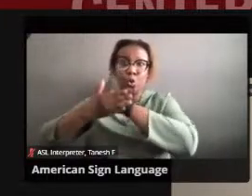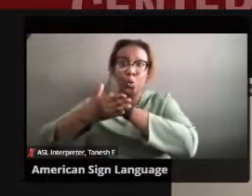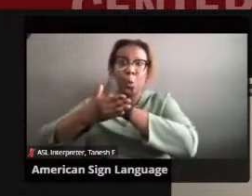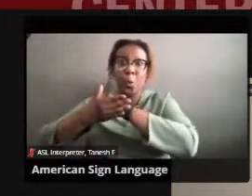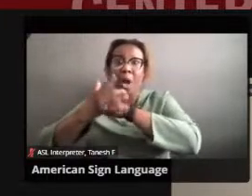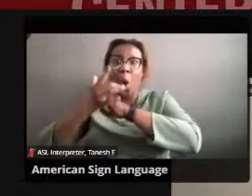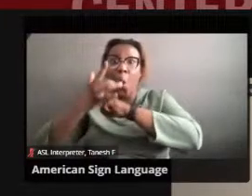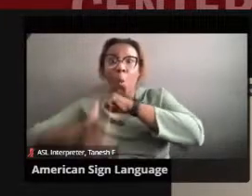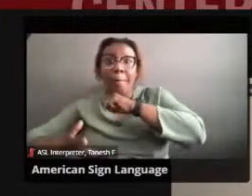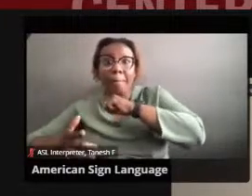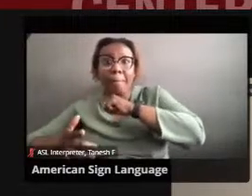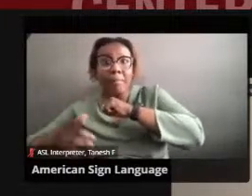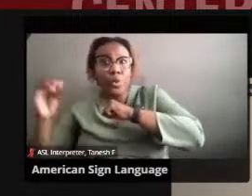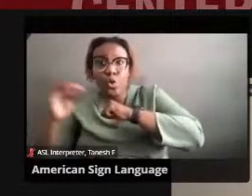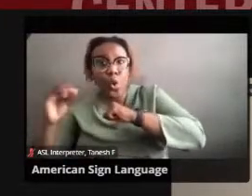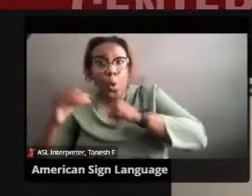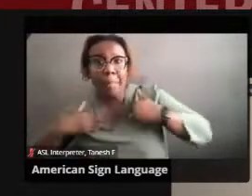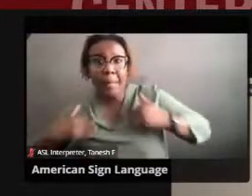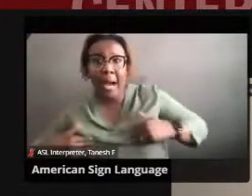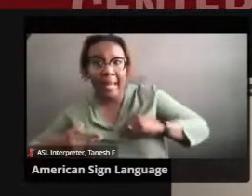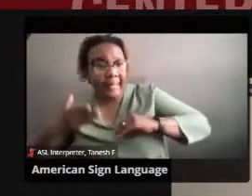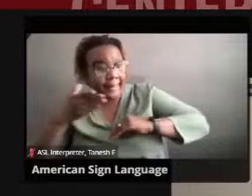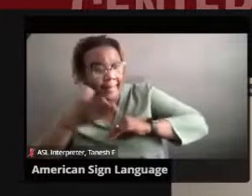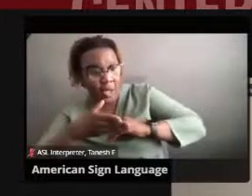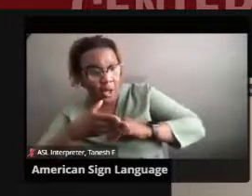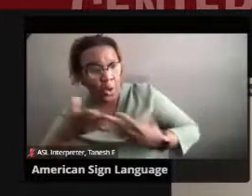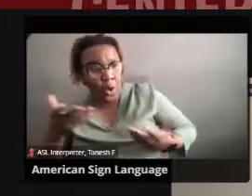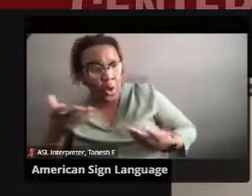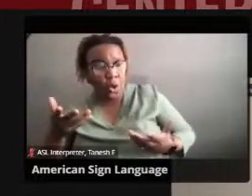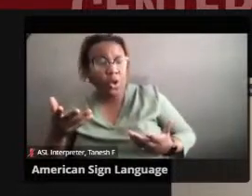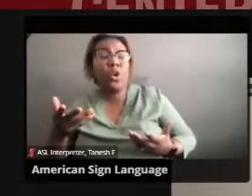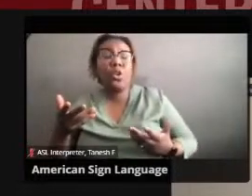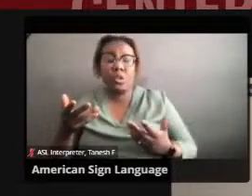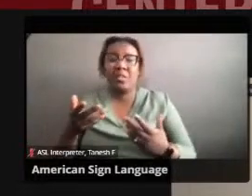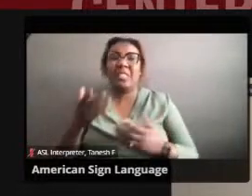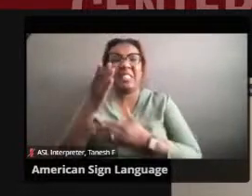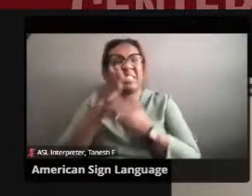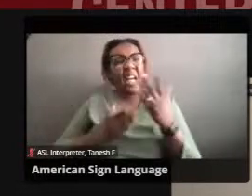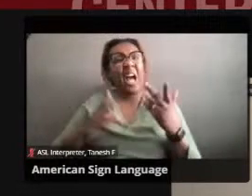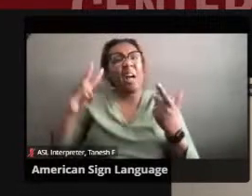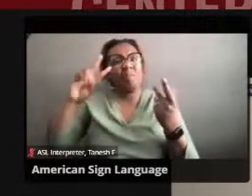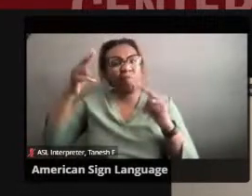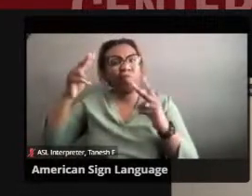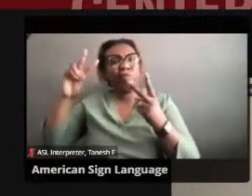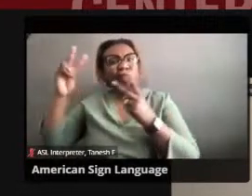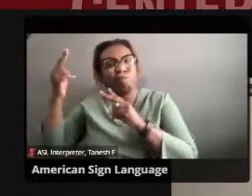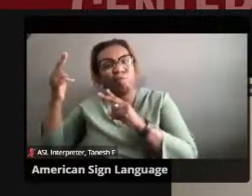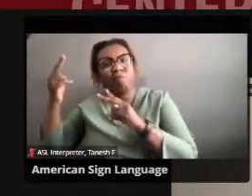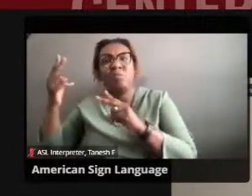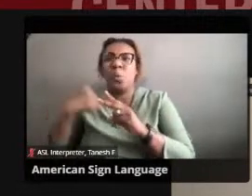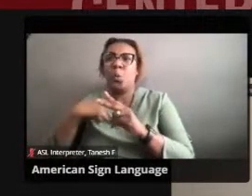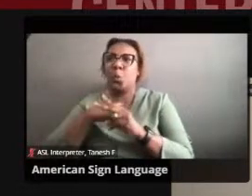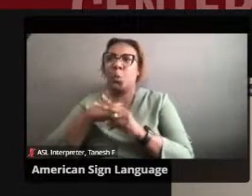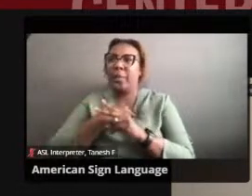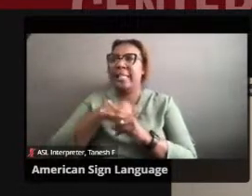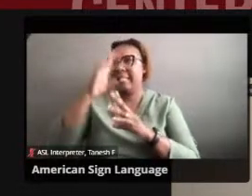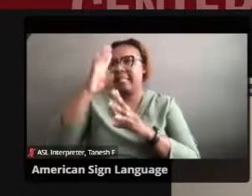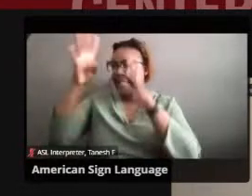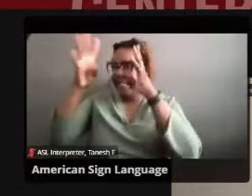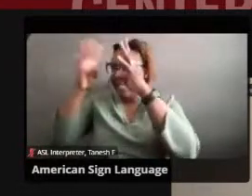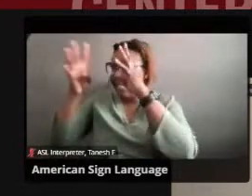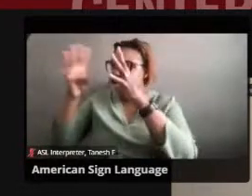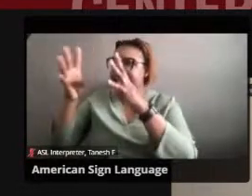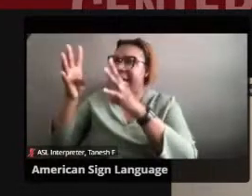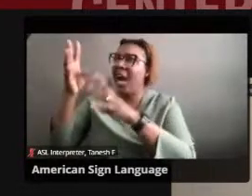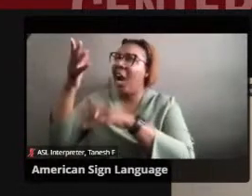not bothered with the arbitrary divisions and misguided theologies we have used to create for ourselves a